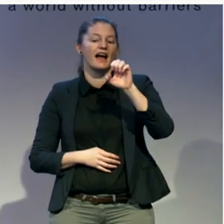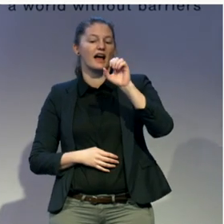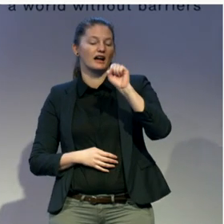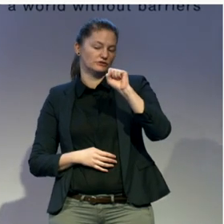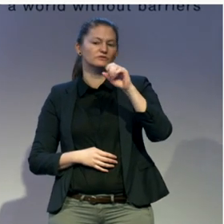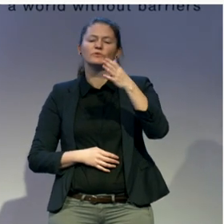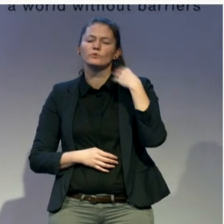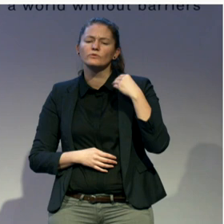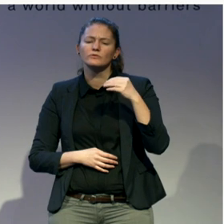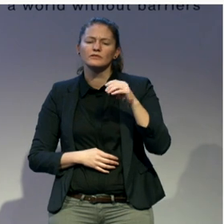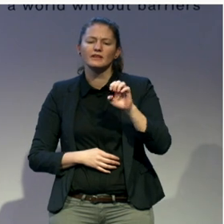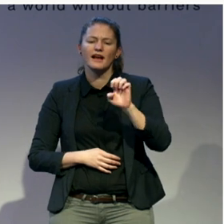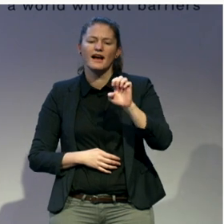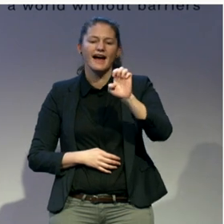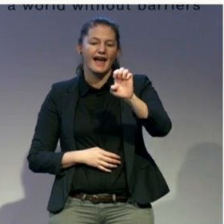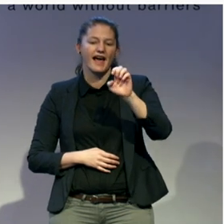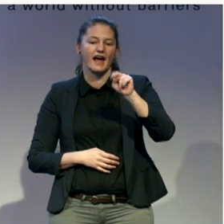Enosh.